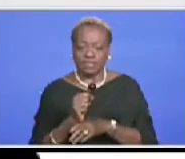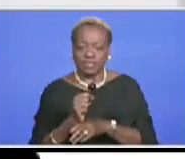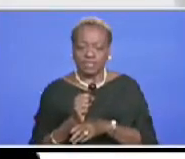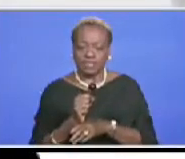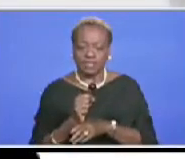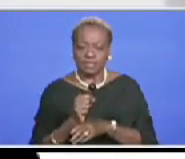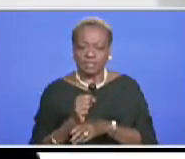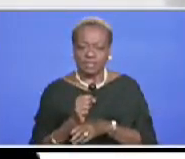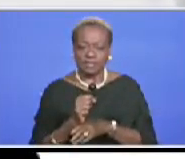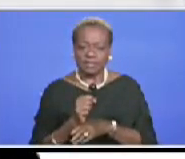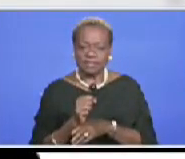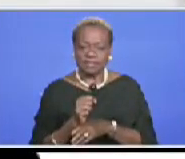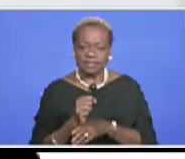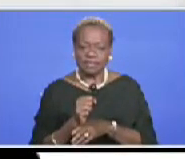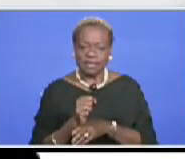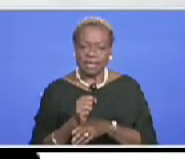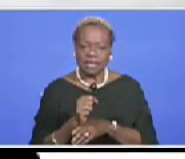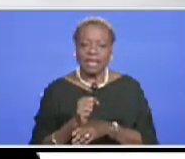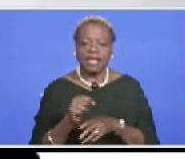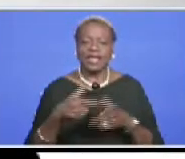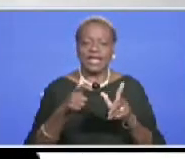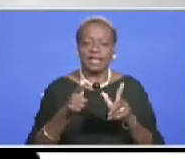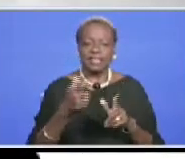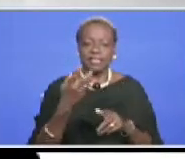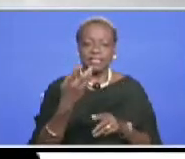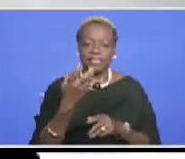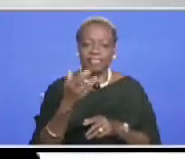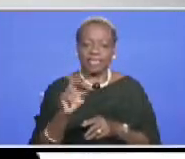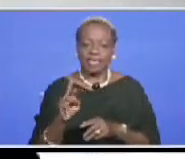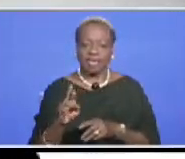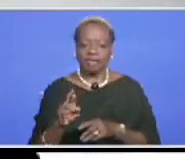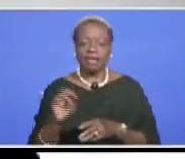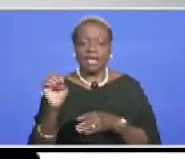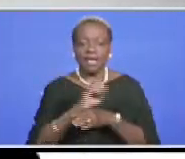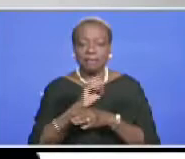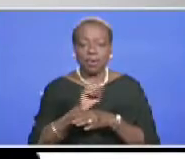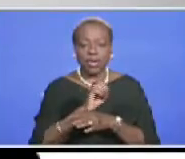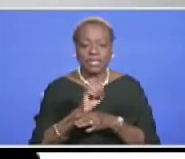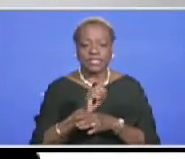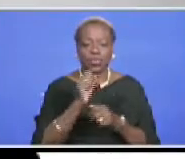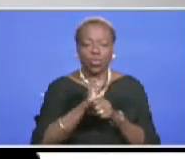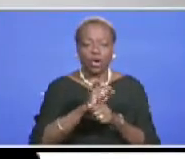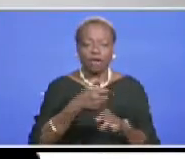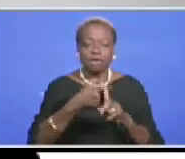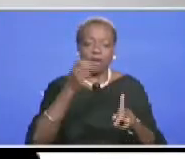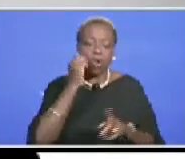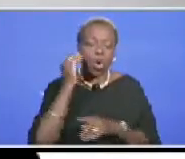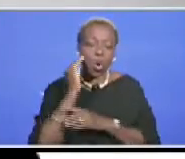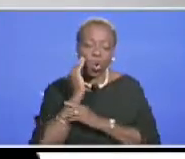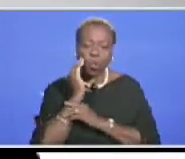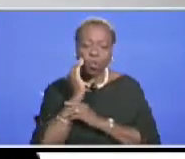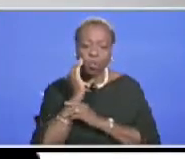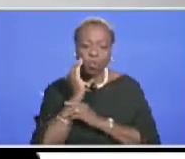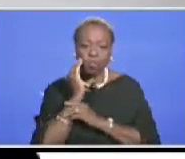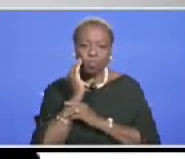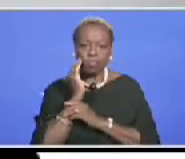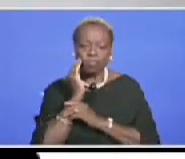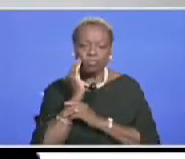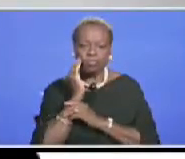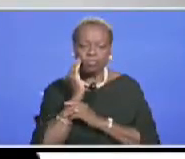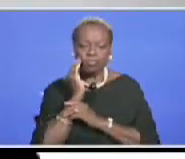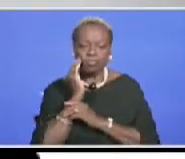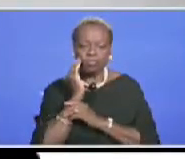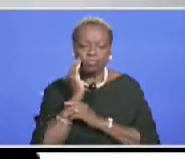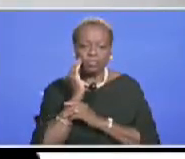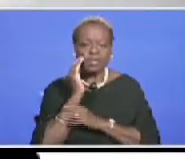are being asked to have their employees work from home. So we'll see how that plays out. I think generally speaking, the big thing is just not to